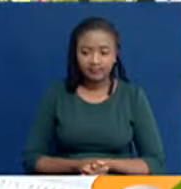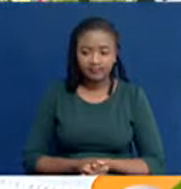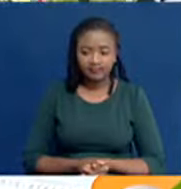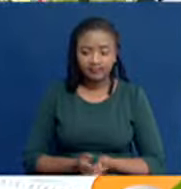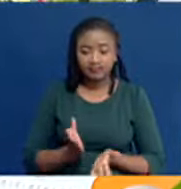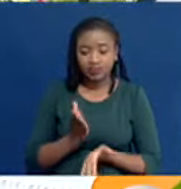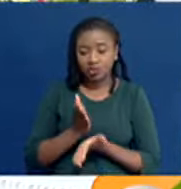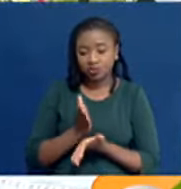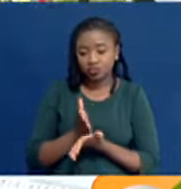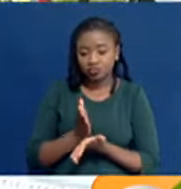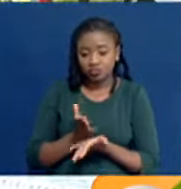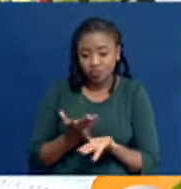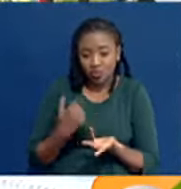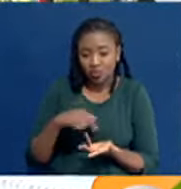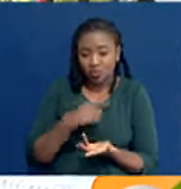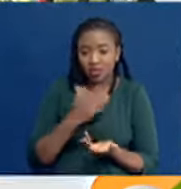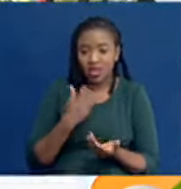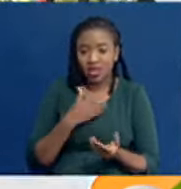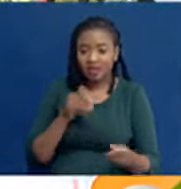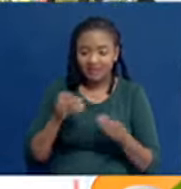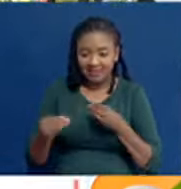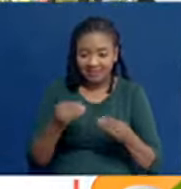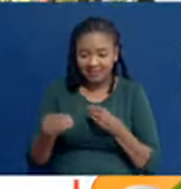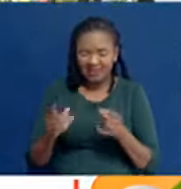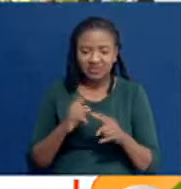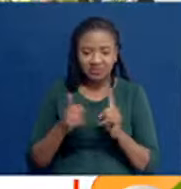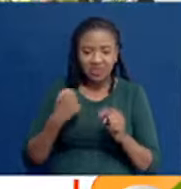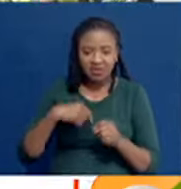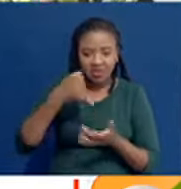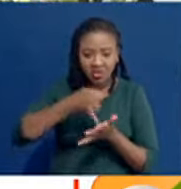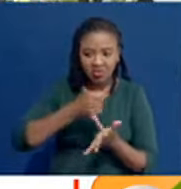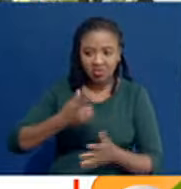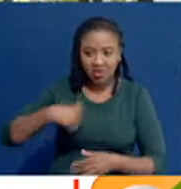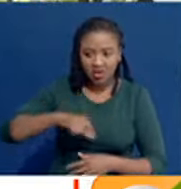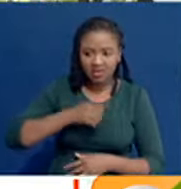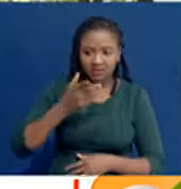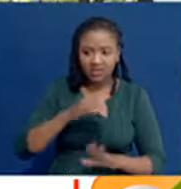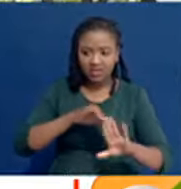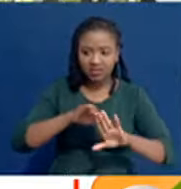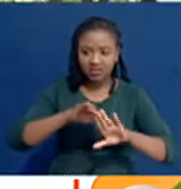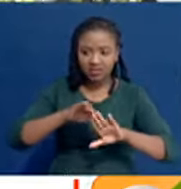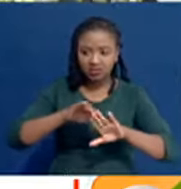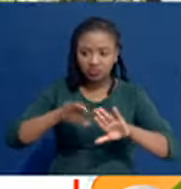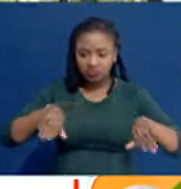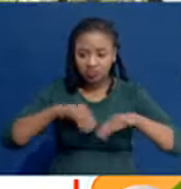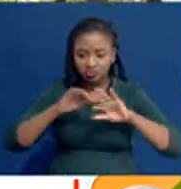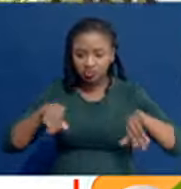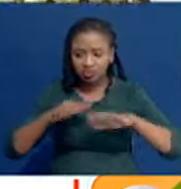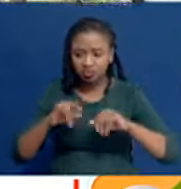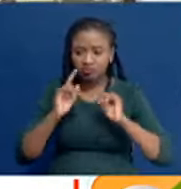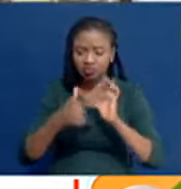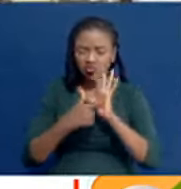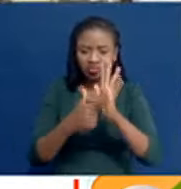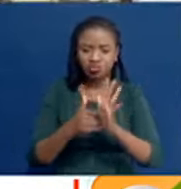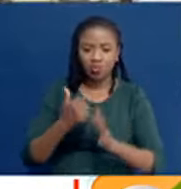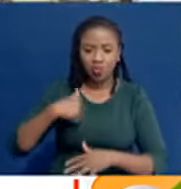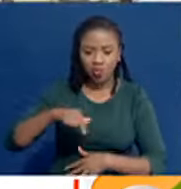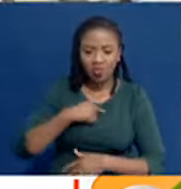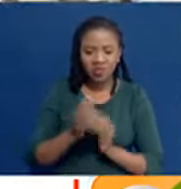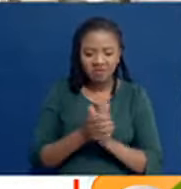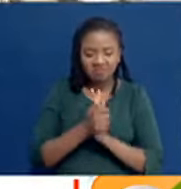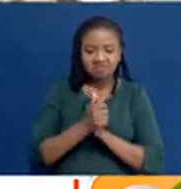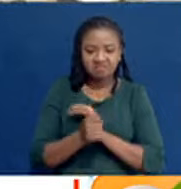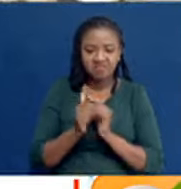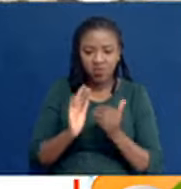Ingawa tuna ulemavu lakini tumeshirikishwa katika huu mchezo wa kuogelea kuoneshana vipaji vyetu ambavyo